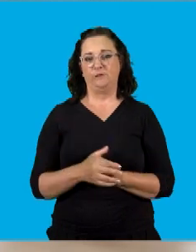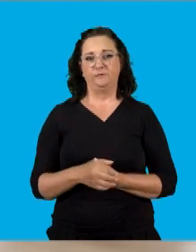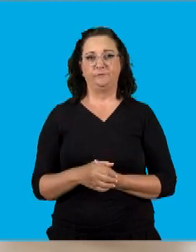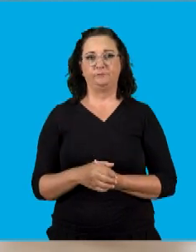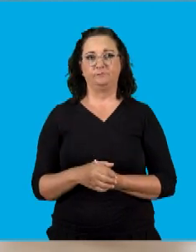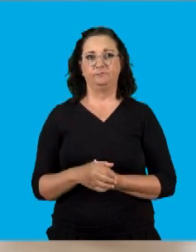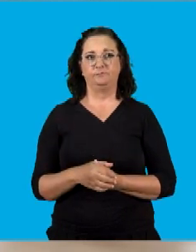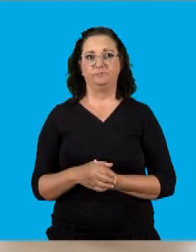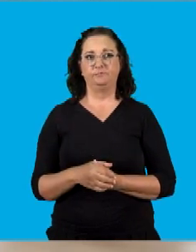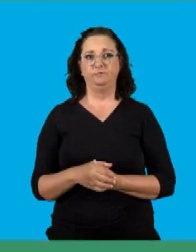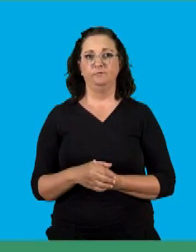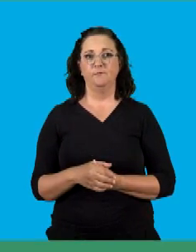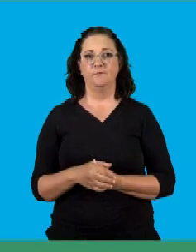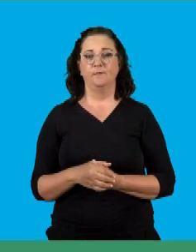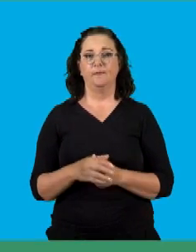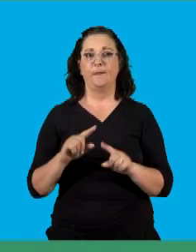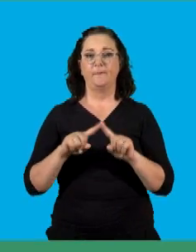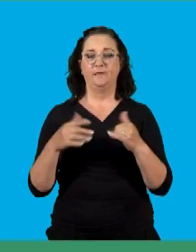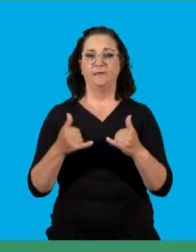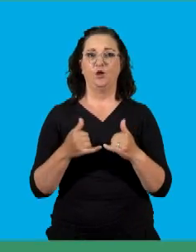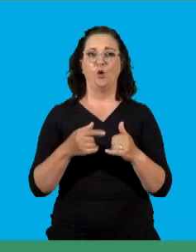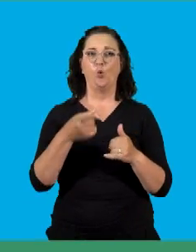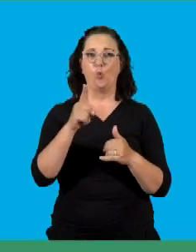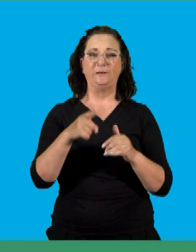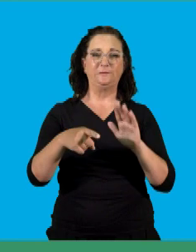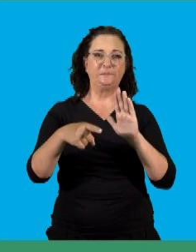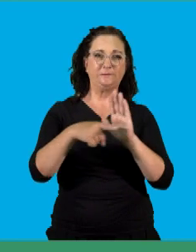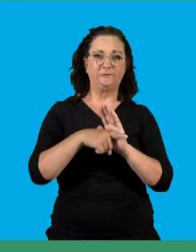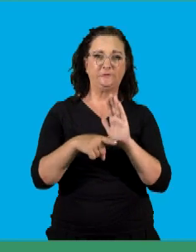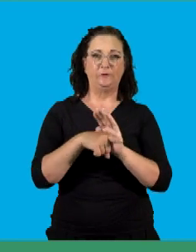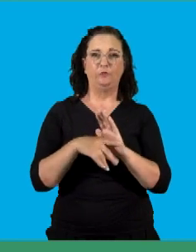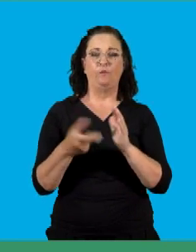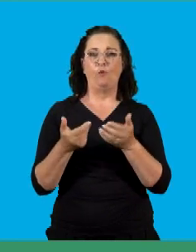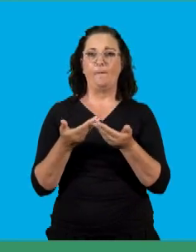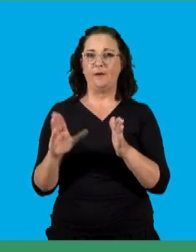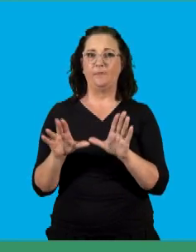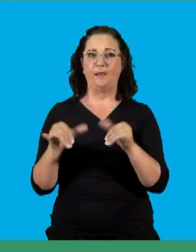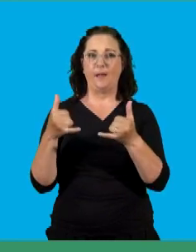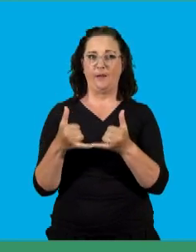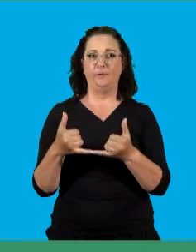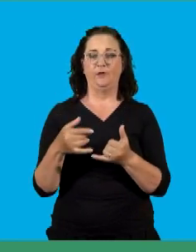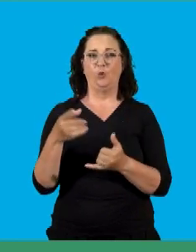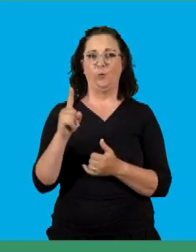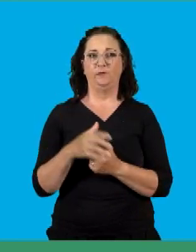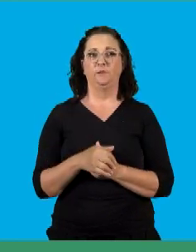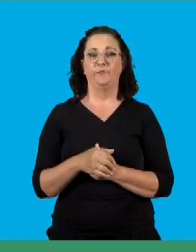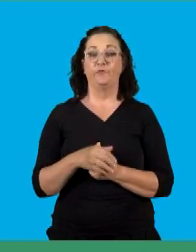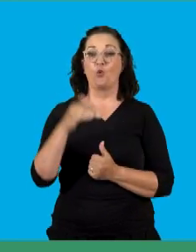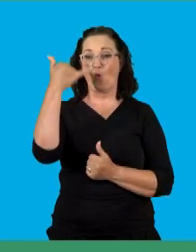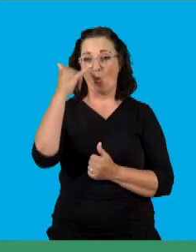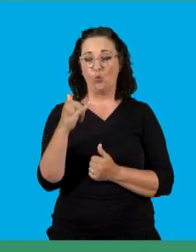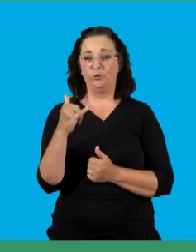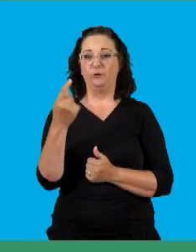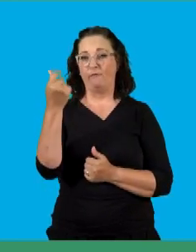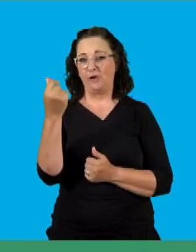case. Advise businesses on the disadvantages of a public company. One of the disadvantages is